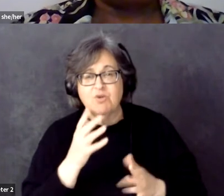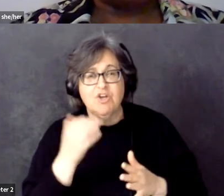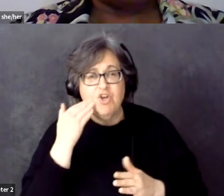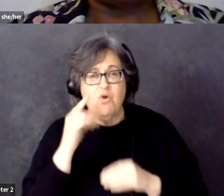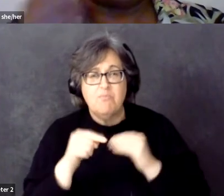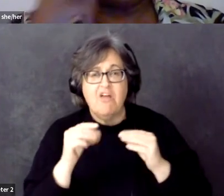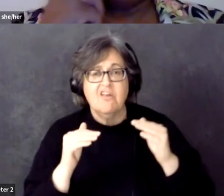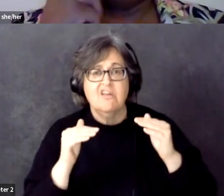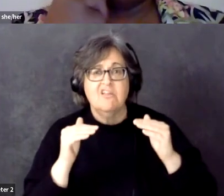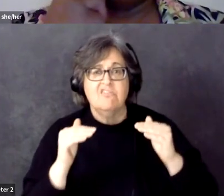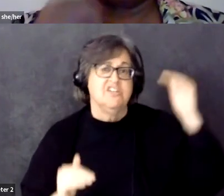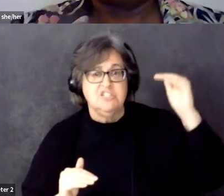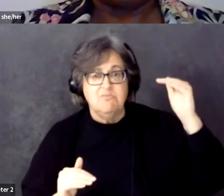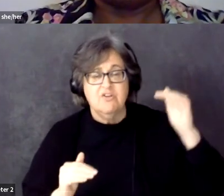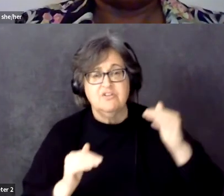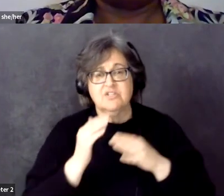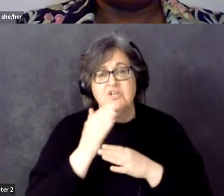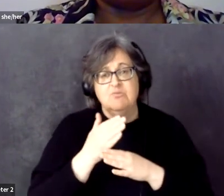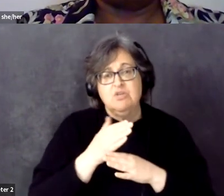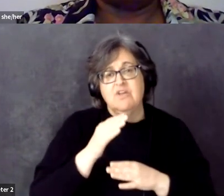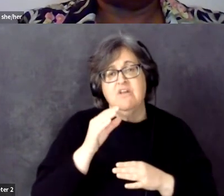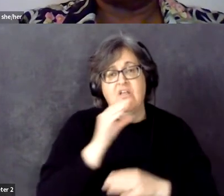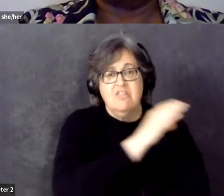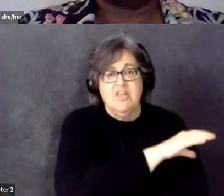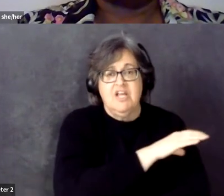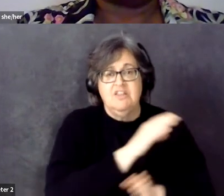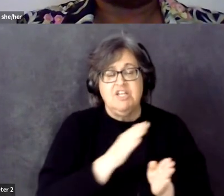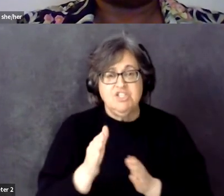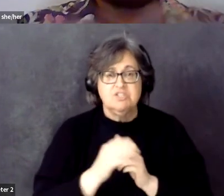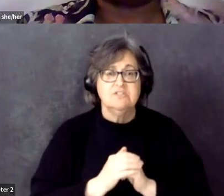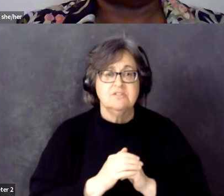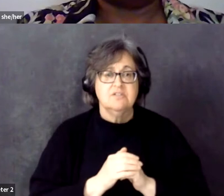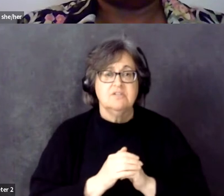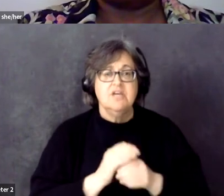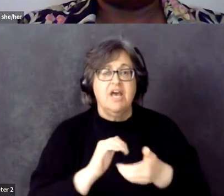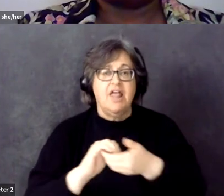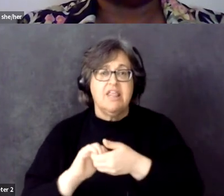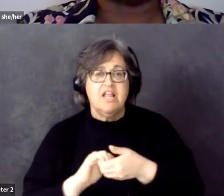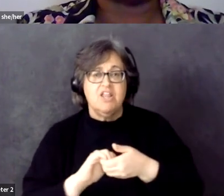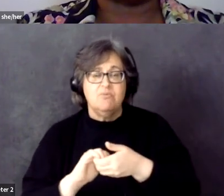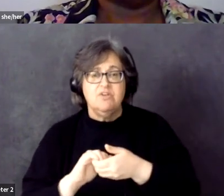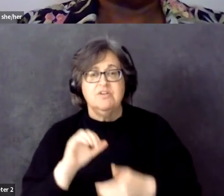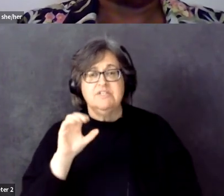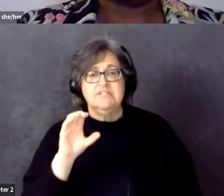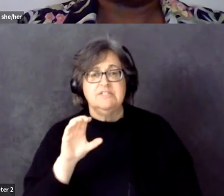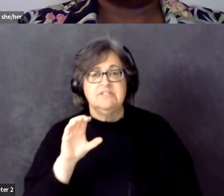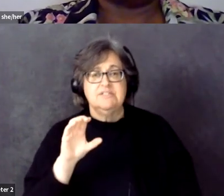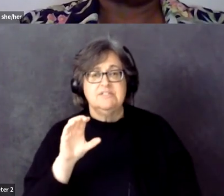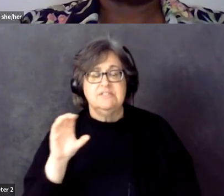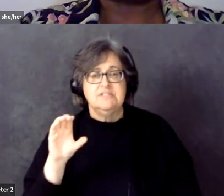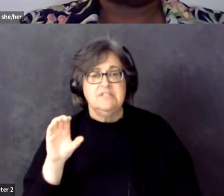of clinicians. And the collaborative CCW